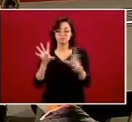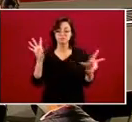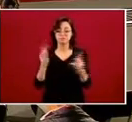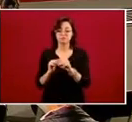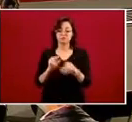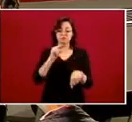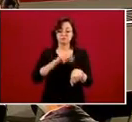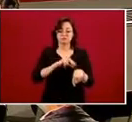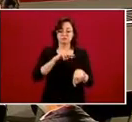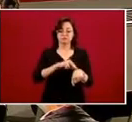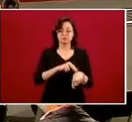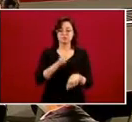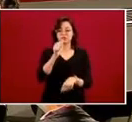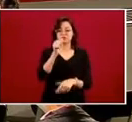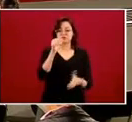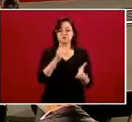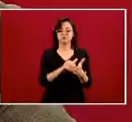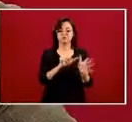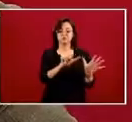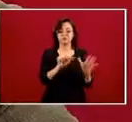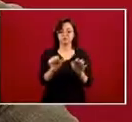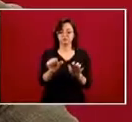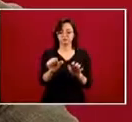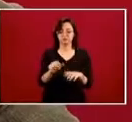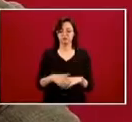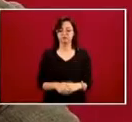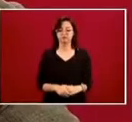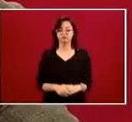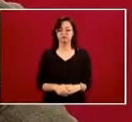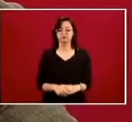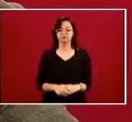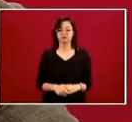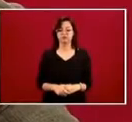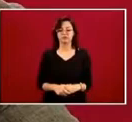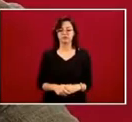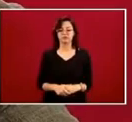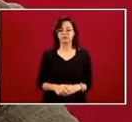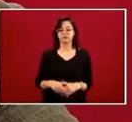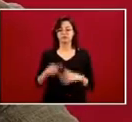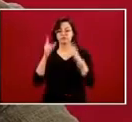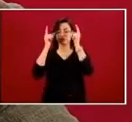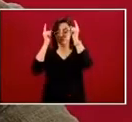The total goal of doctors is